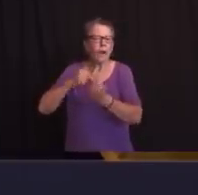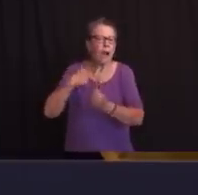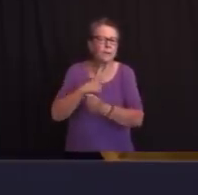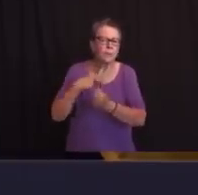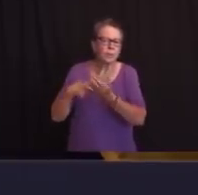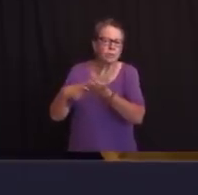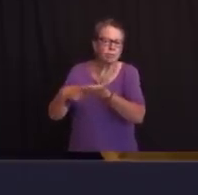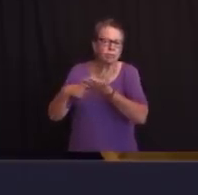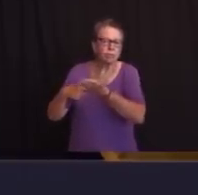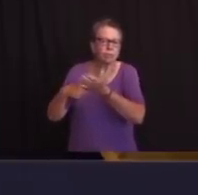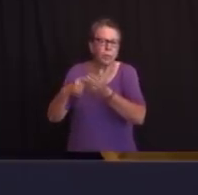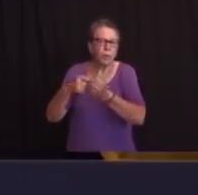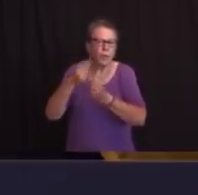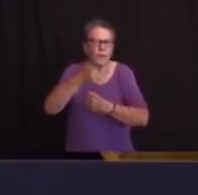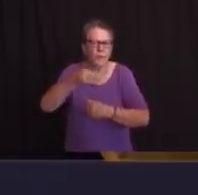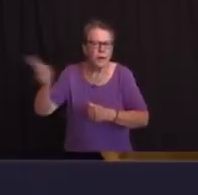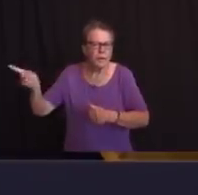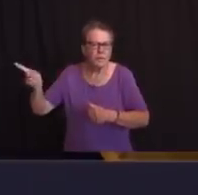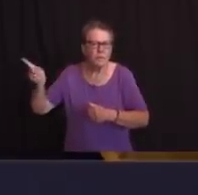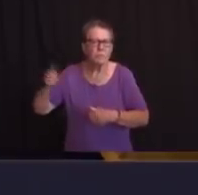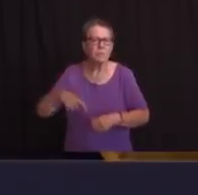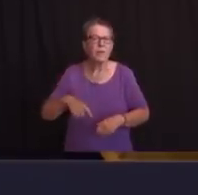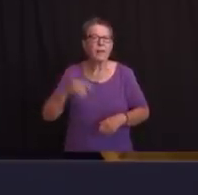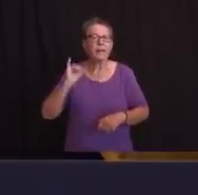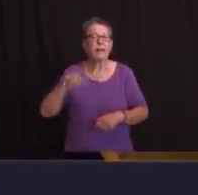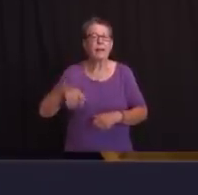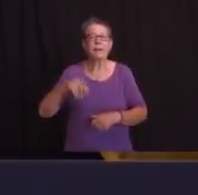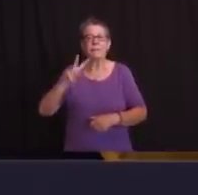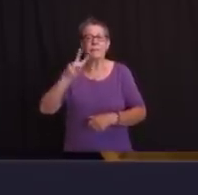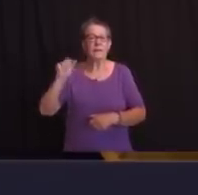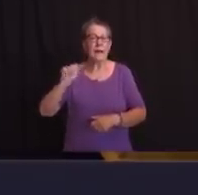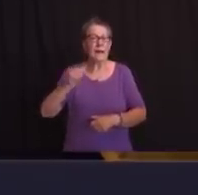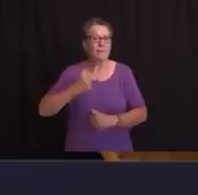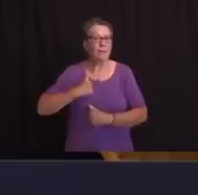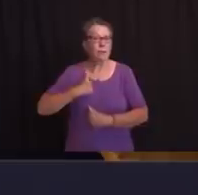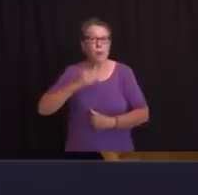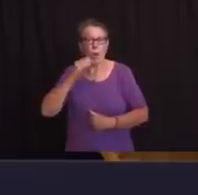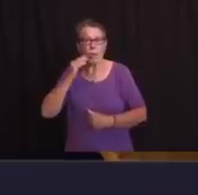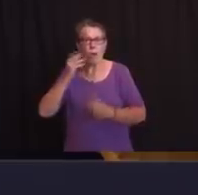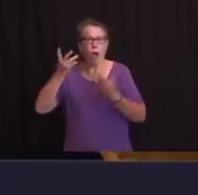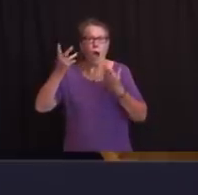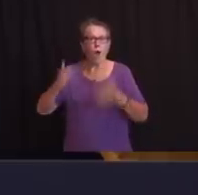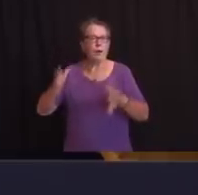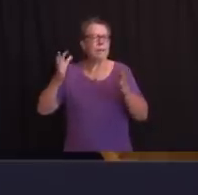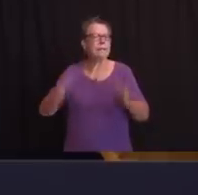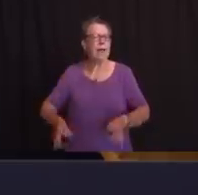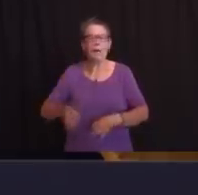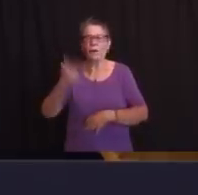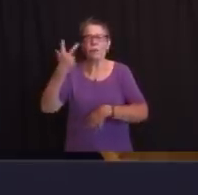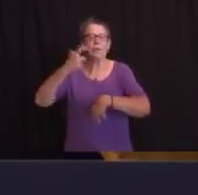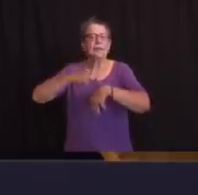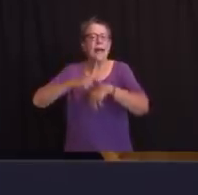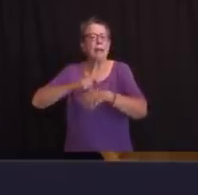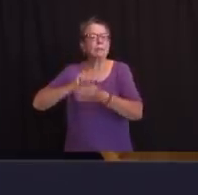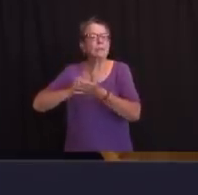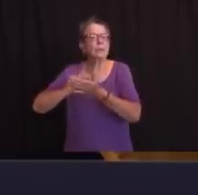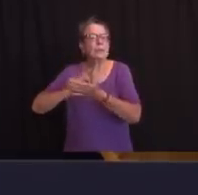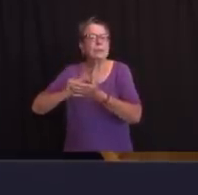that our veterans' homes are testing 3 times a week already on non-vaccinated